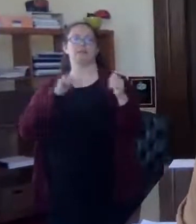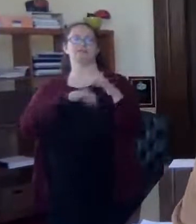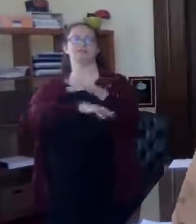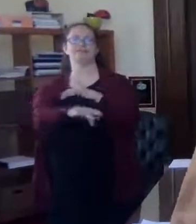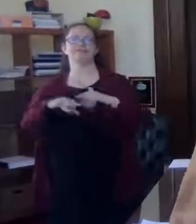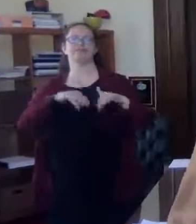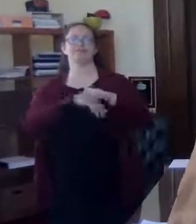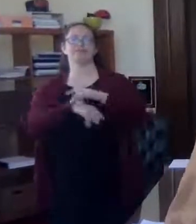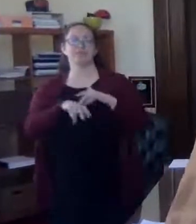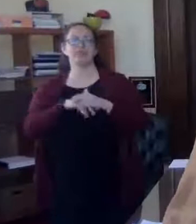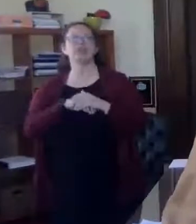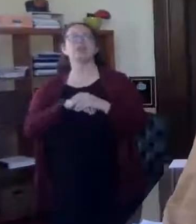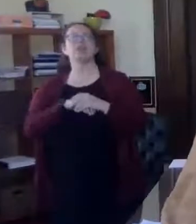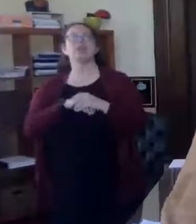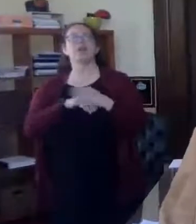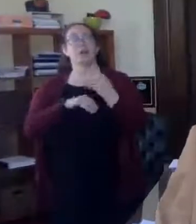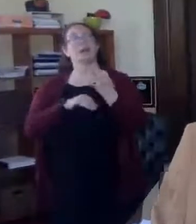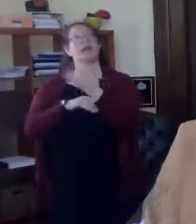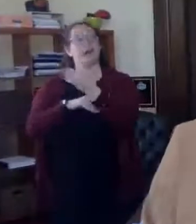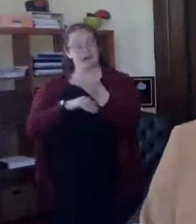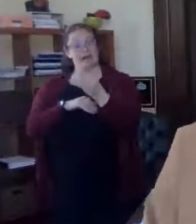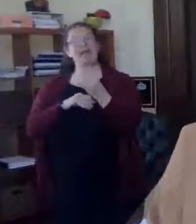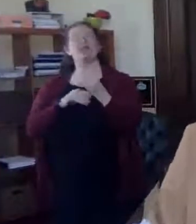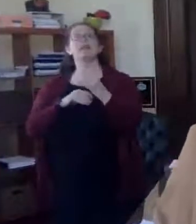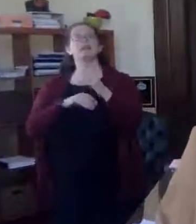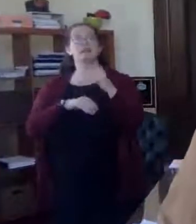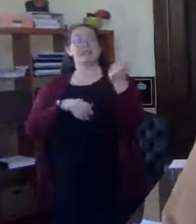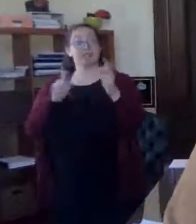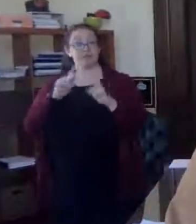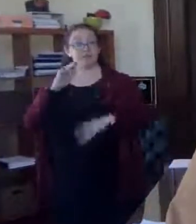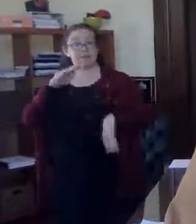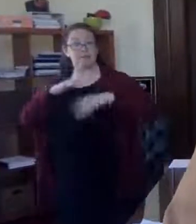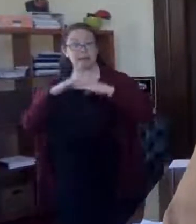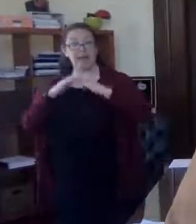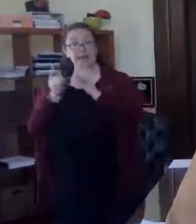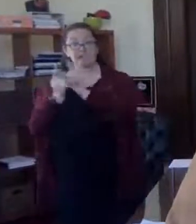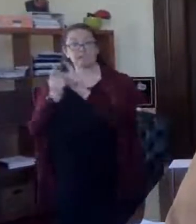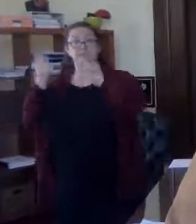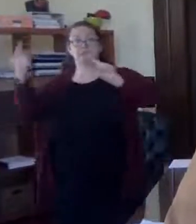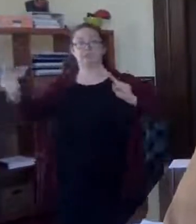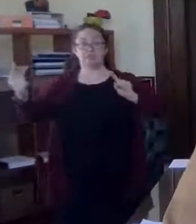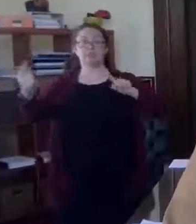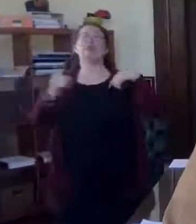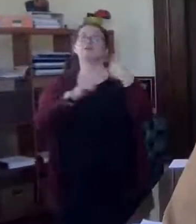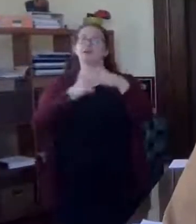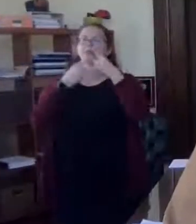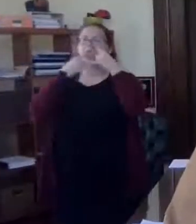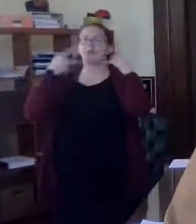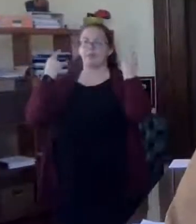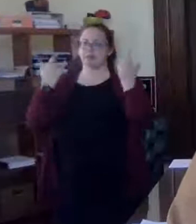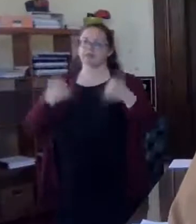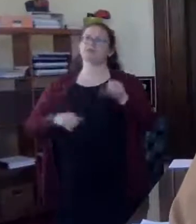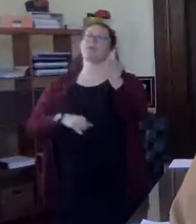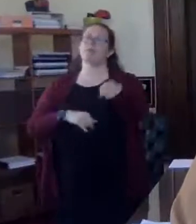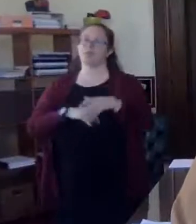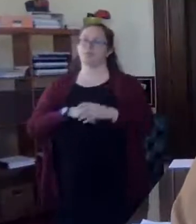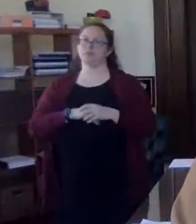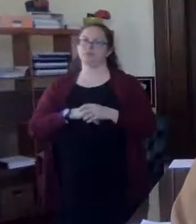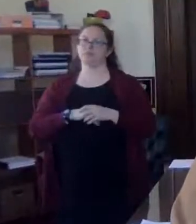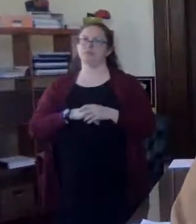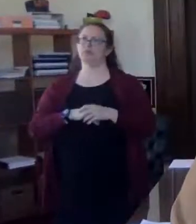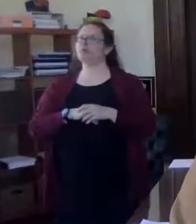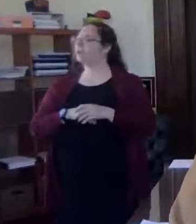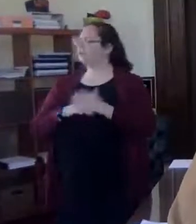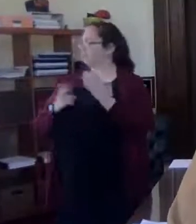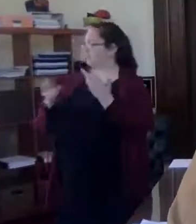and social distancing at the same time, and masks. How have people been complying?